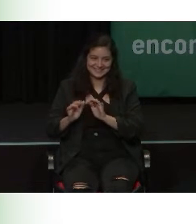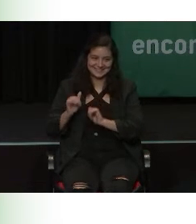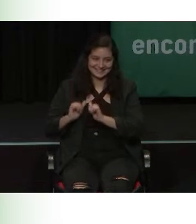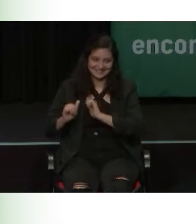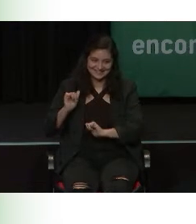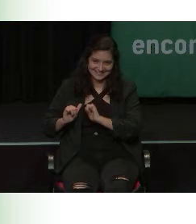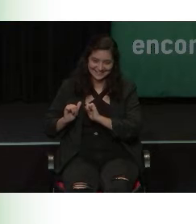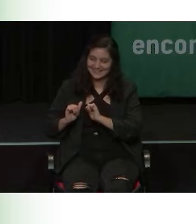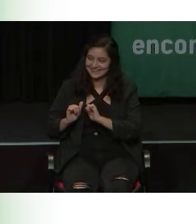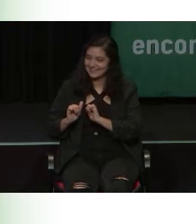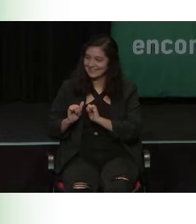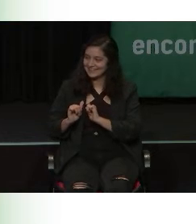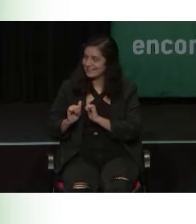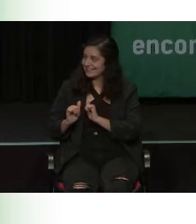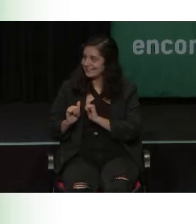in advance,